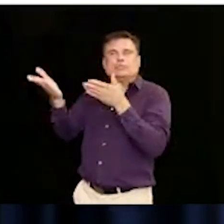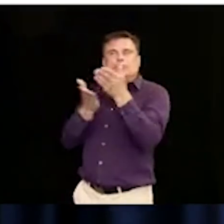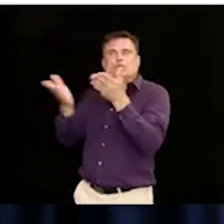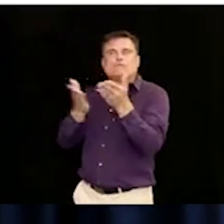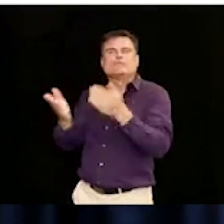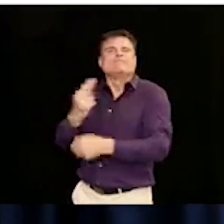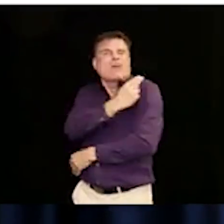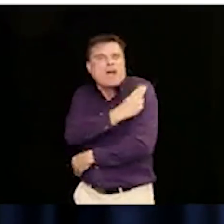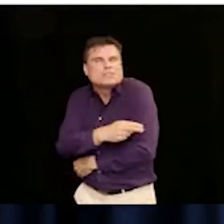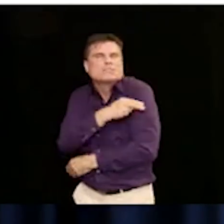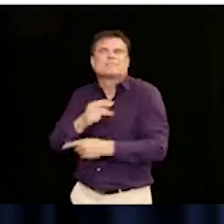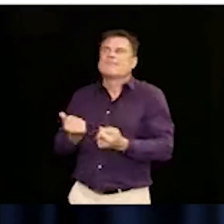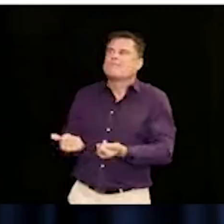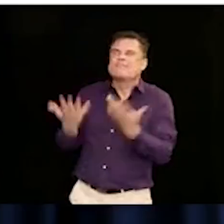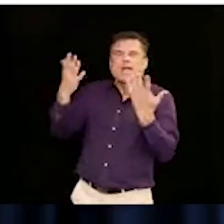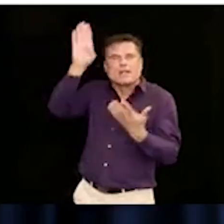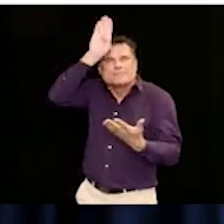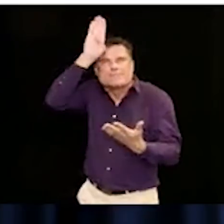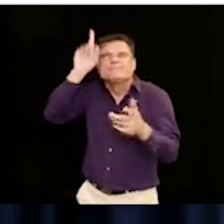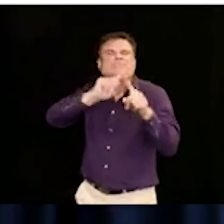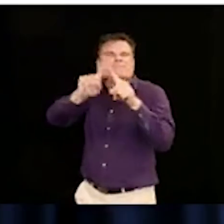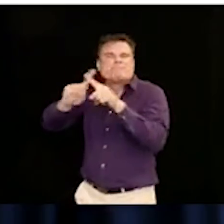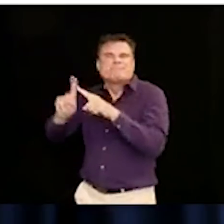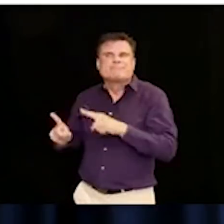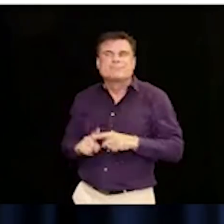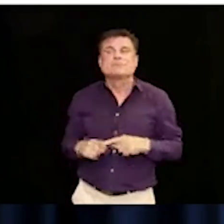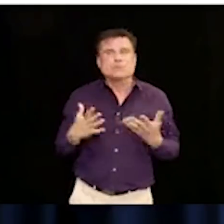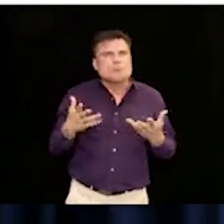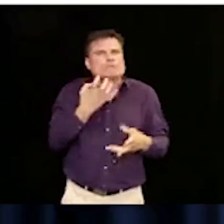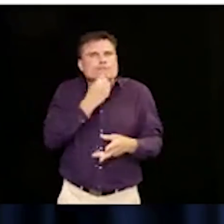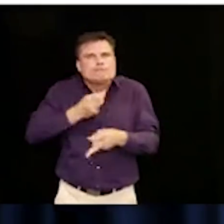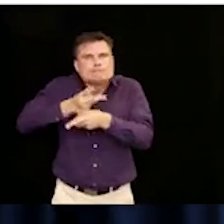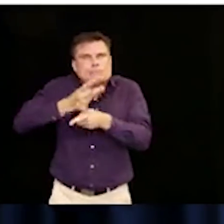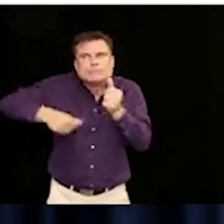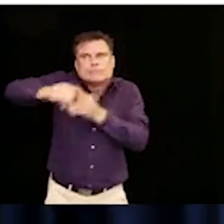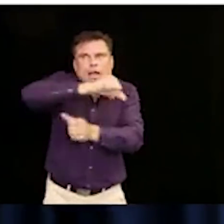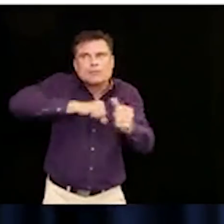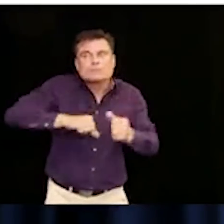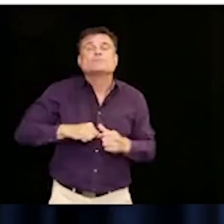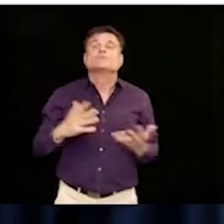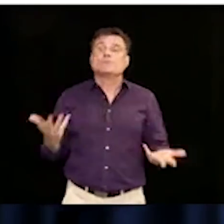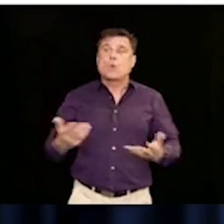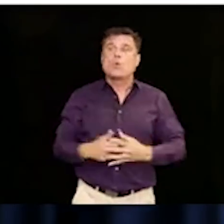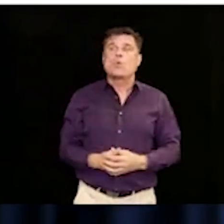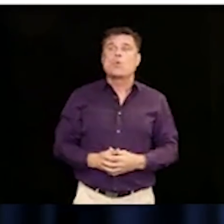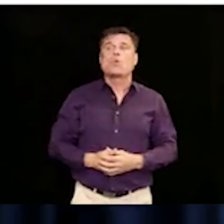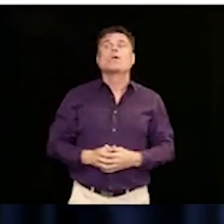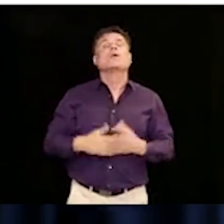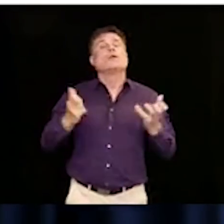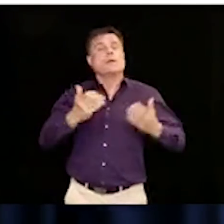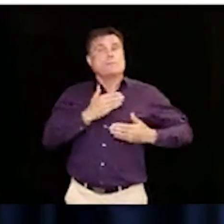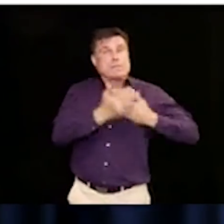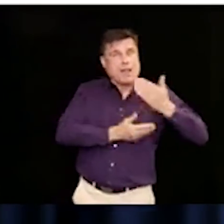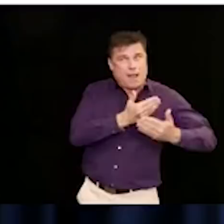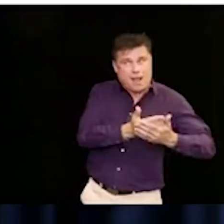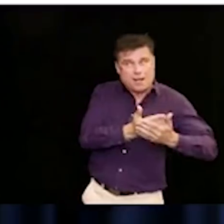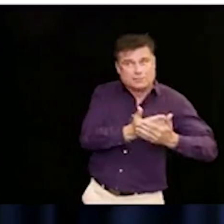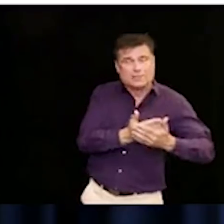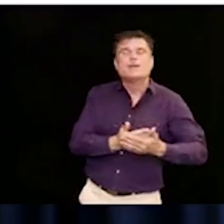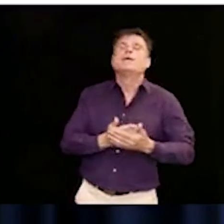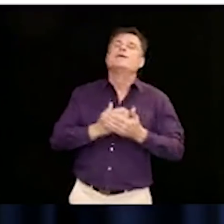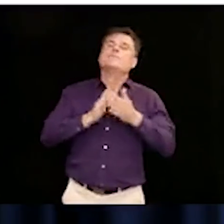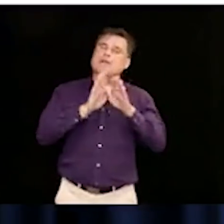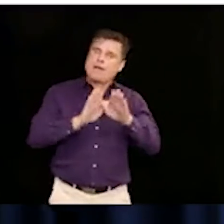going through the height of the crisis. People looked after one another, and our mantra became be